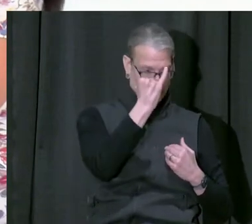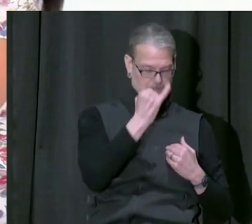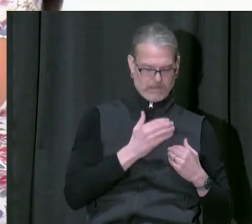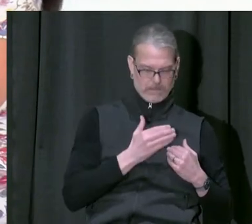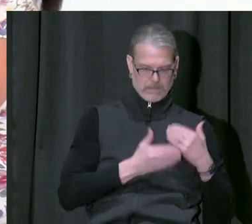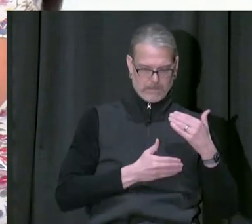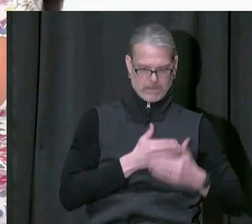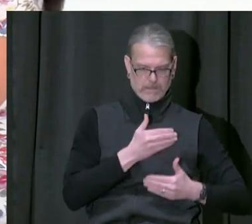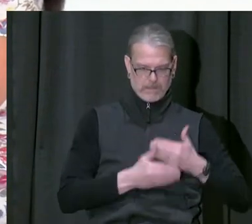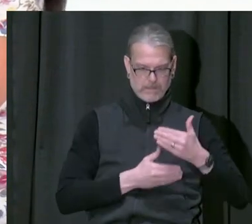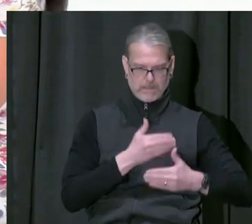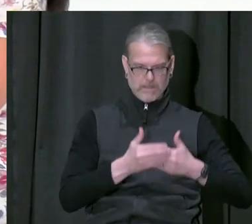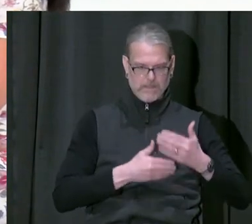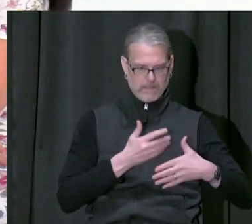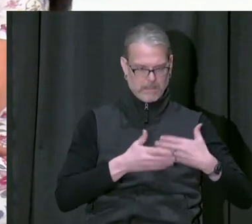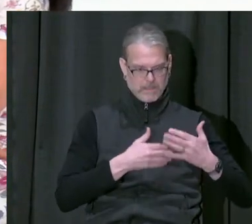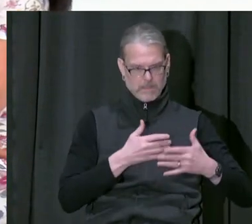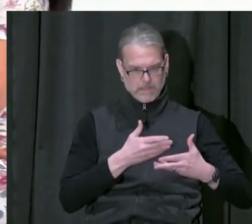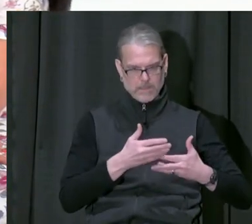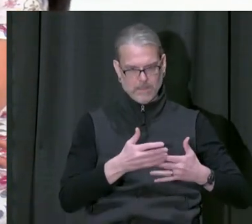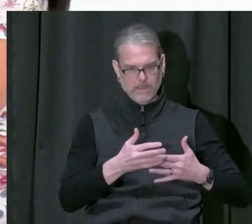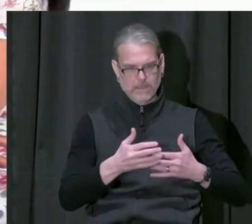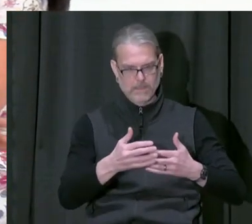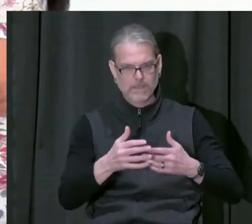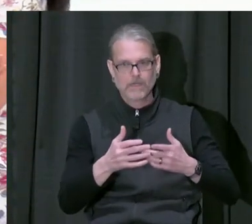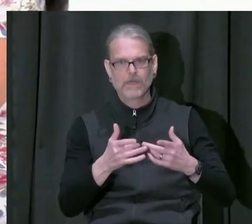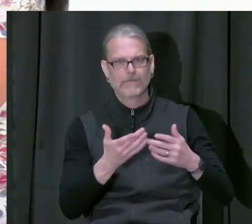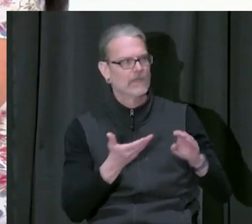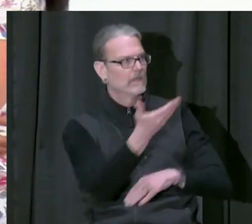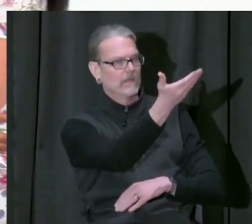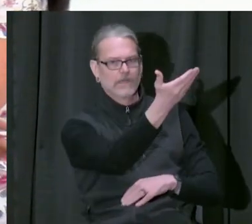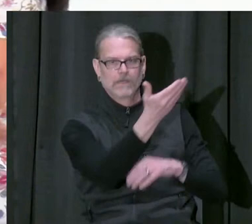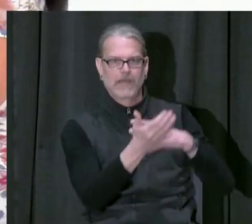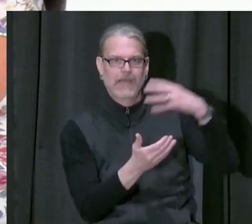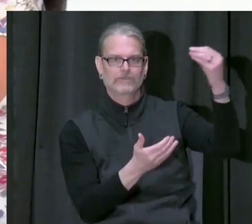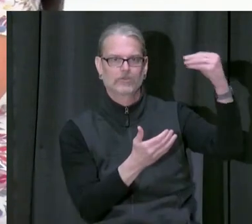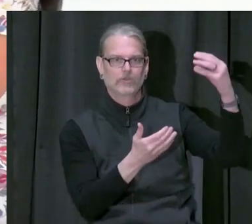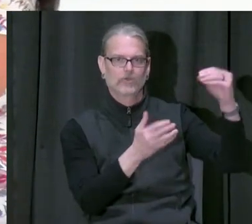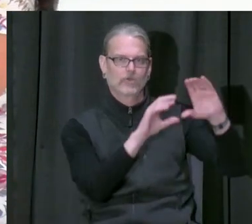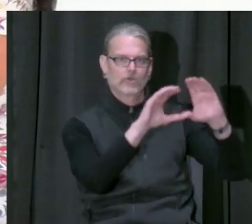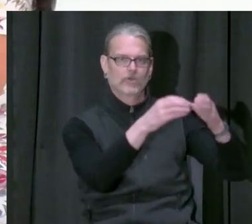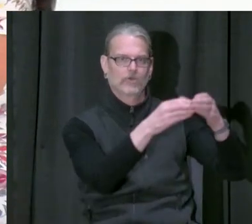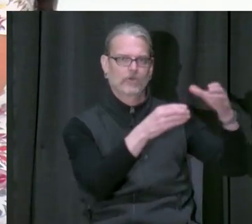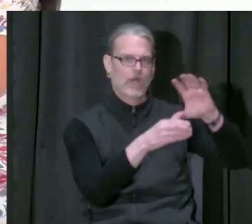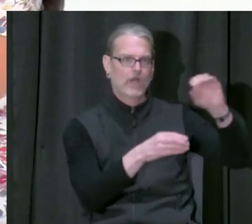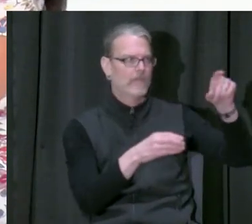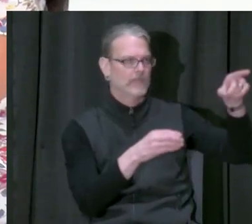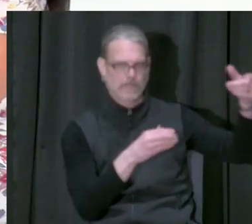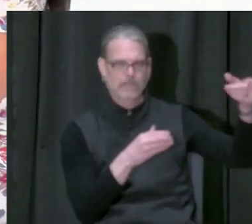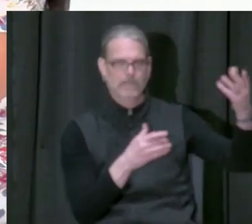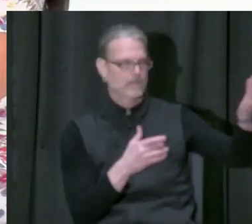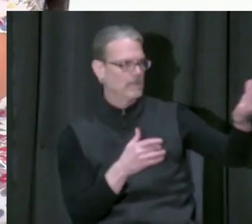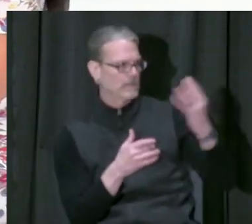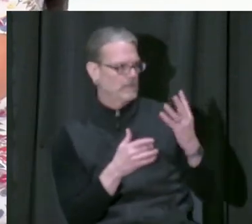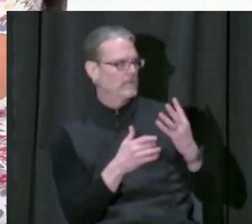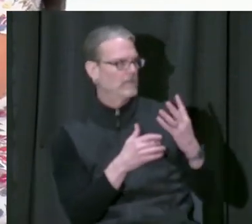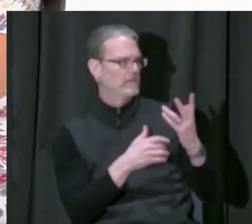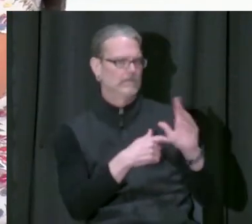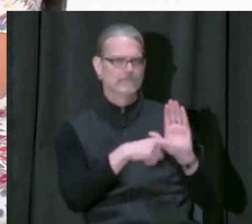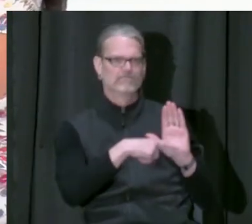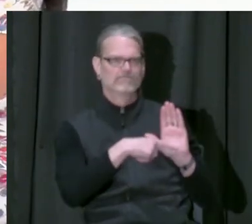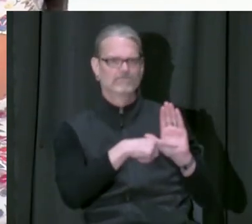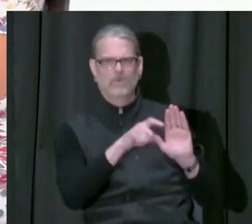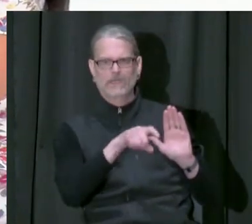an external party, and then they tell you what the issues are, by the time you get the issues, you already moved on to the next release. So it was